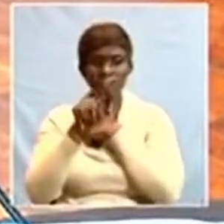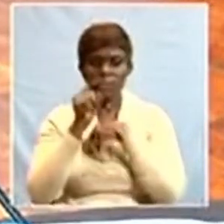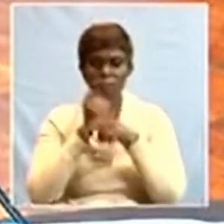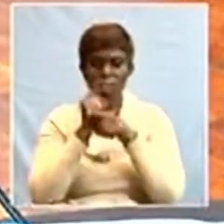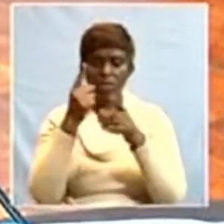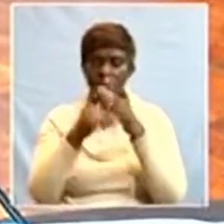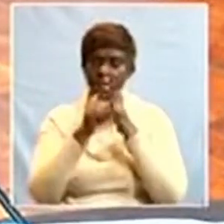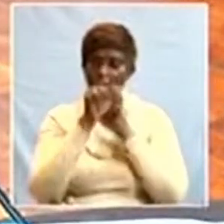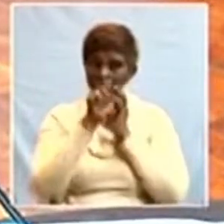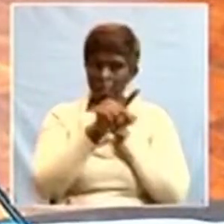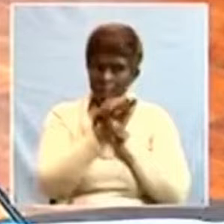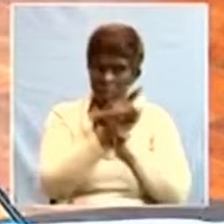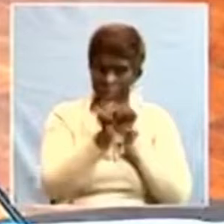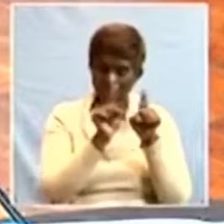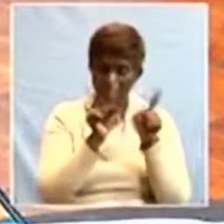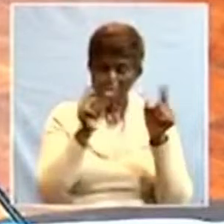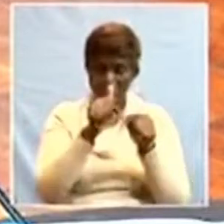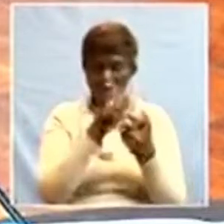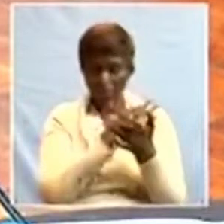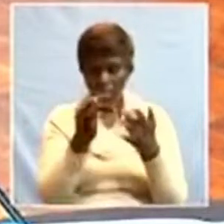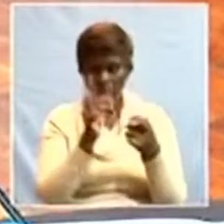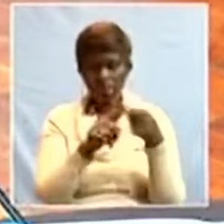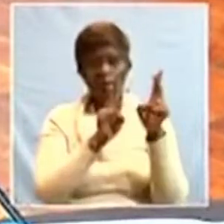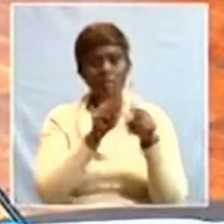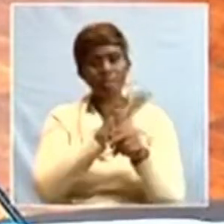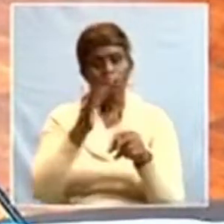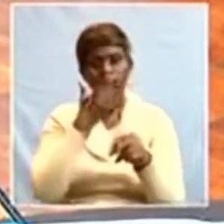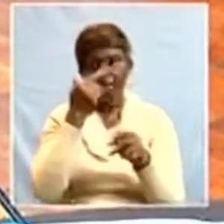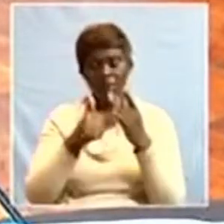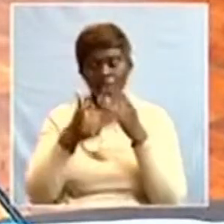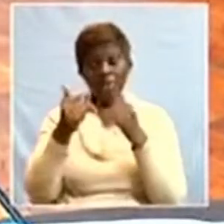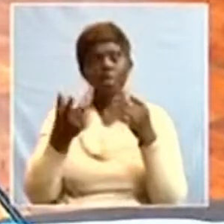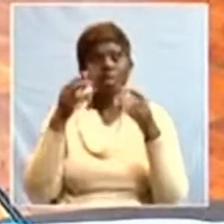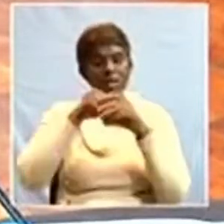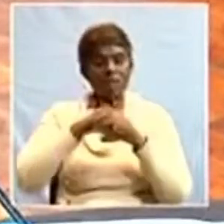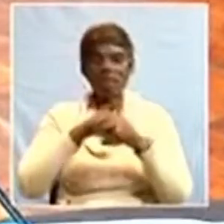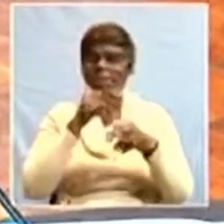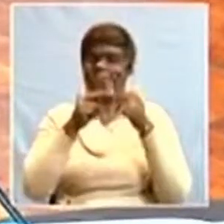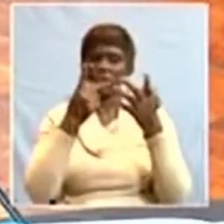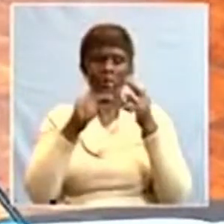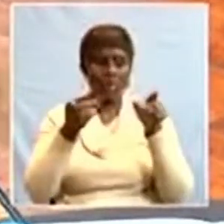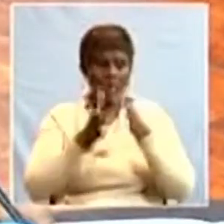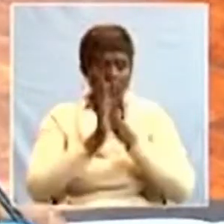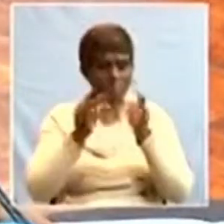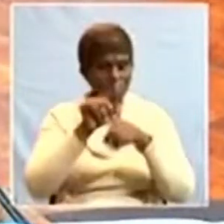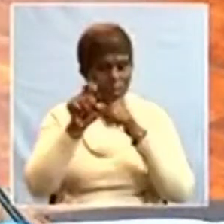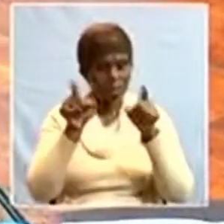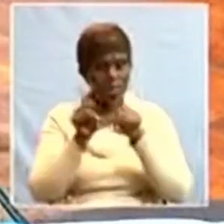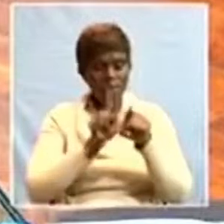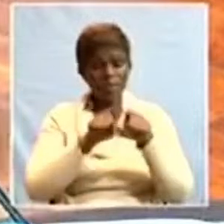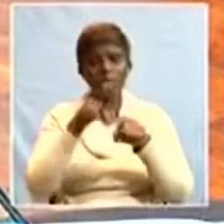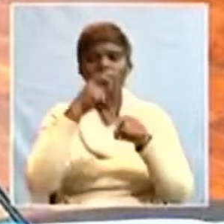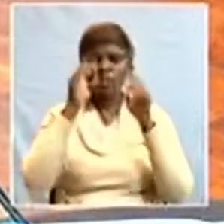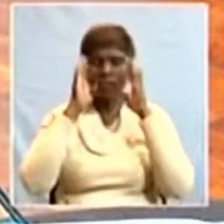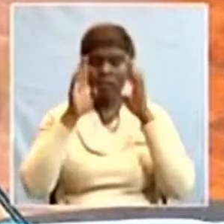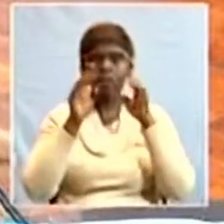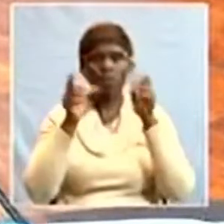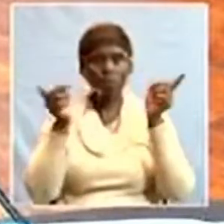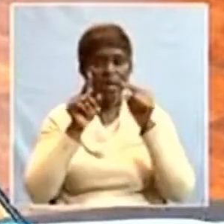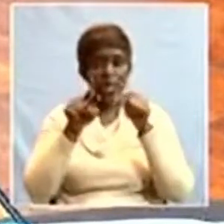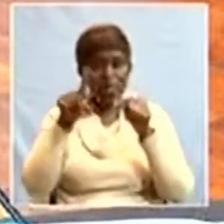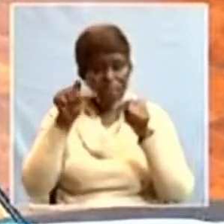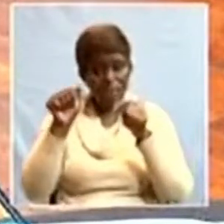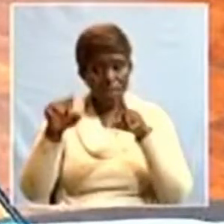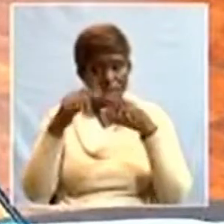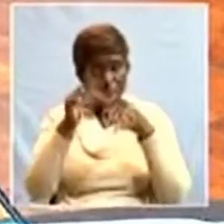there as a controlling officer. When she fails to respond, you are supposed to come in. So meaning when they're asking questions, you have to pay attention so that when the